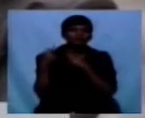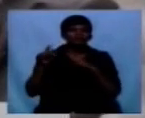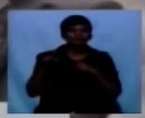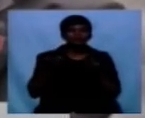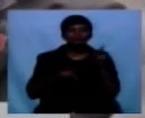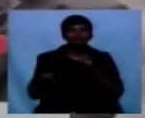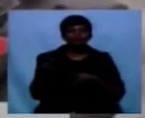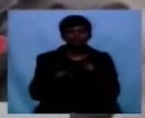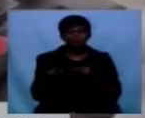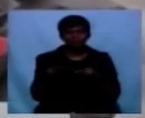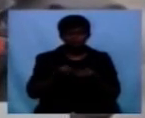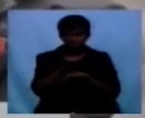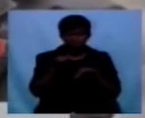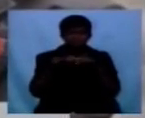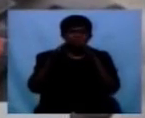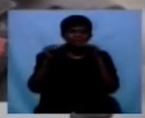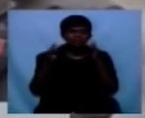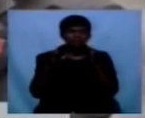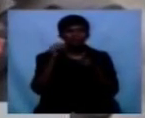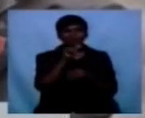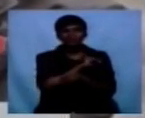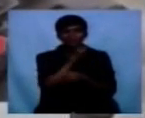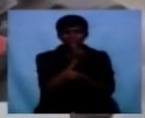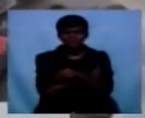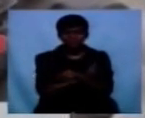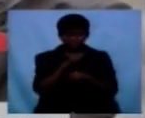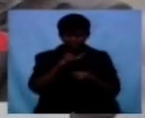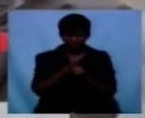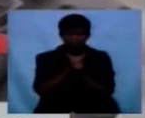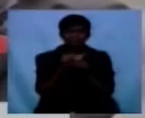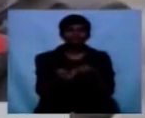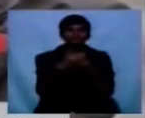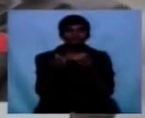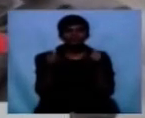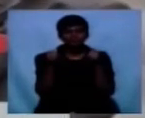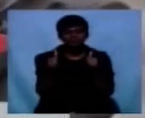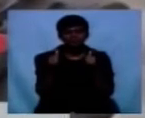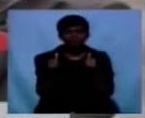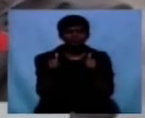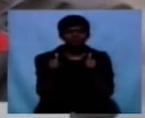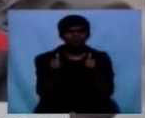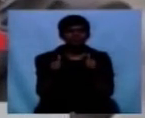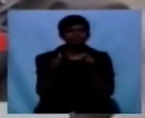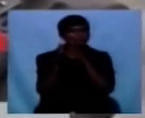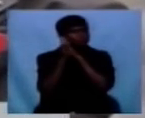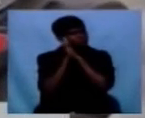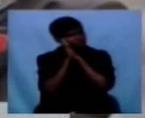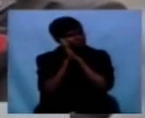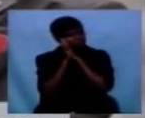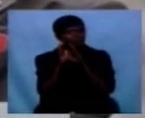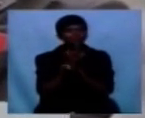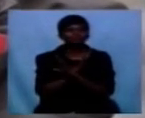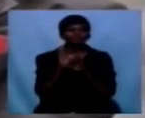the people. National Housing Authority was created to provide decent and affordable accommodations to the Zambian